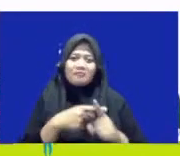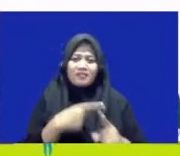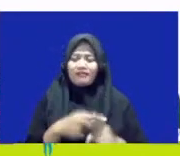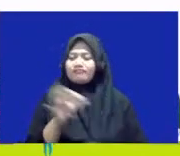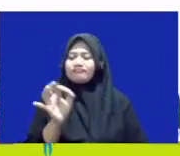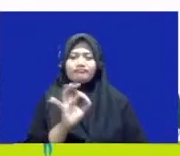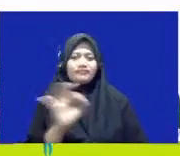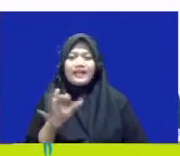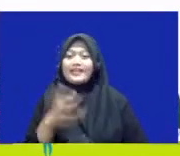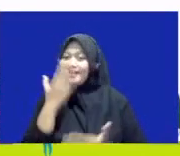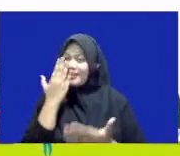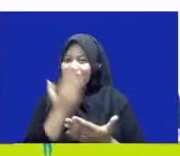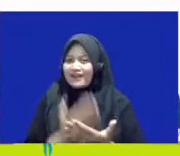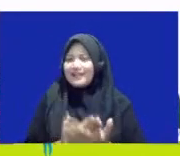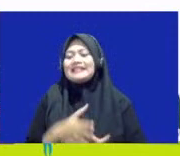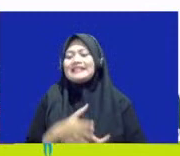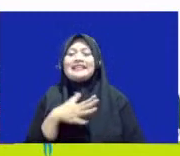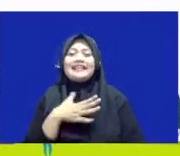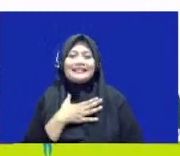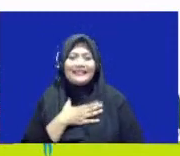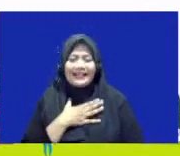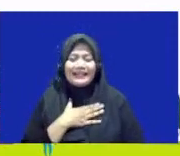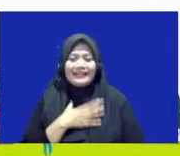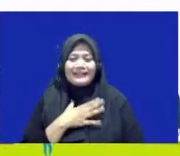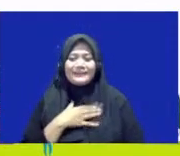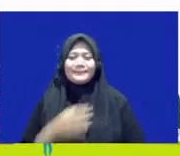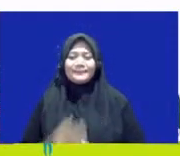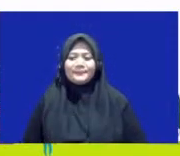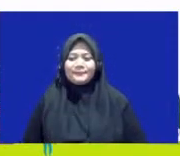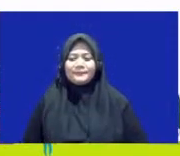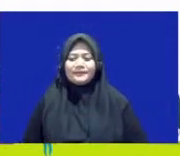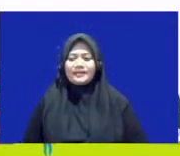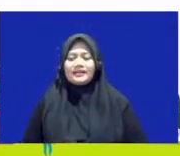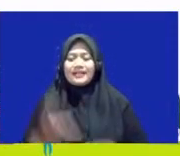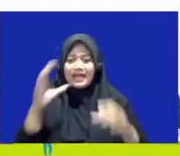continue exchanging with you and listening to you.